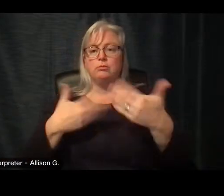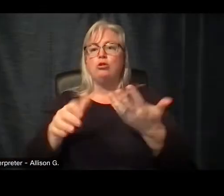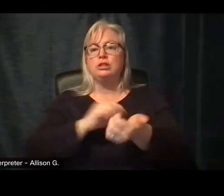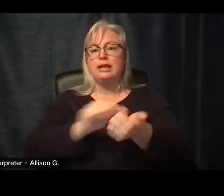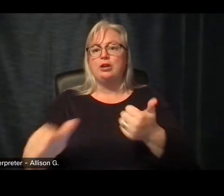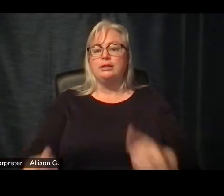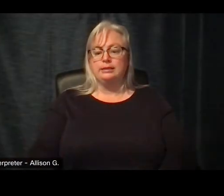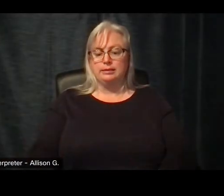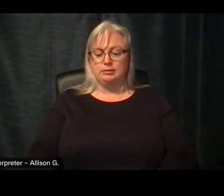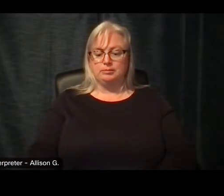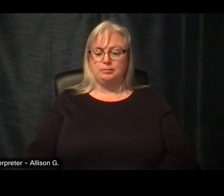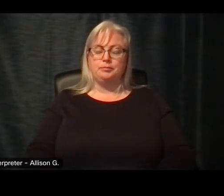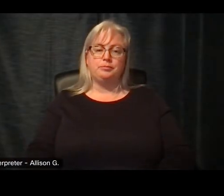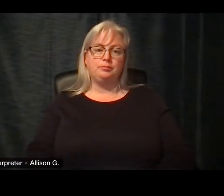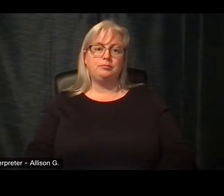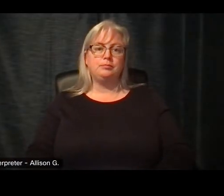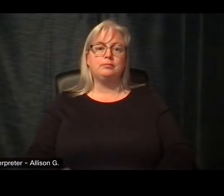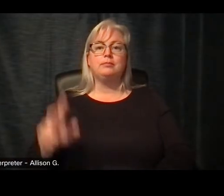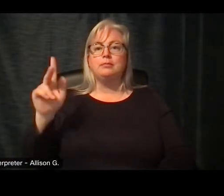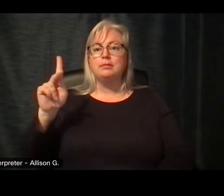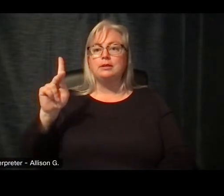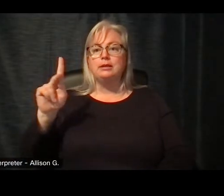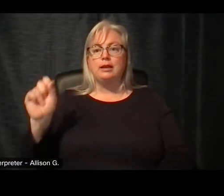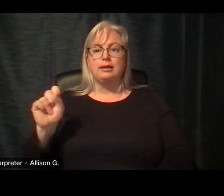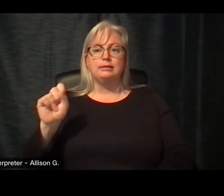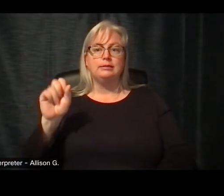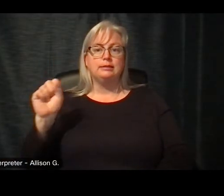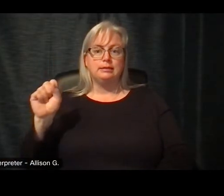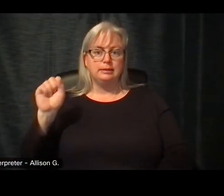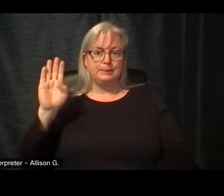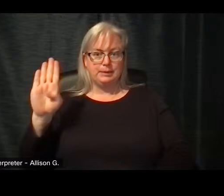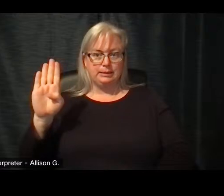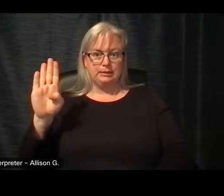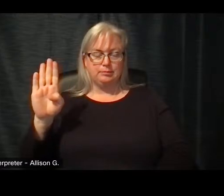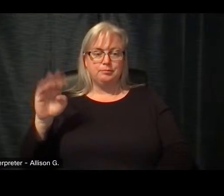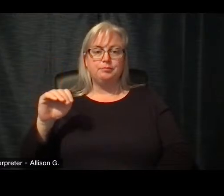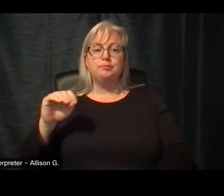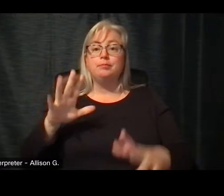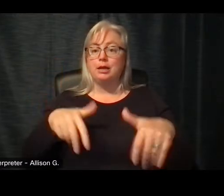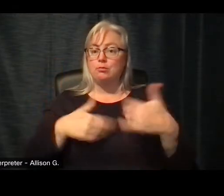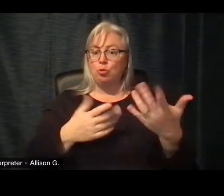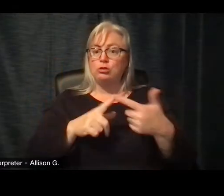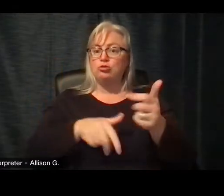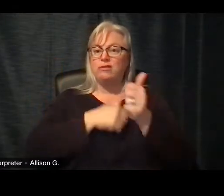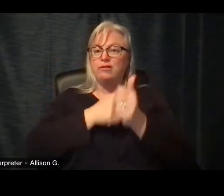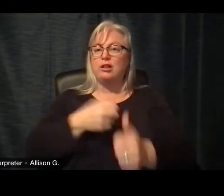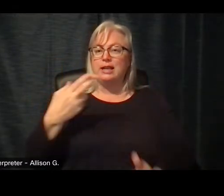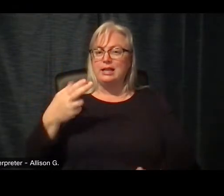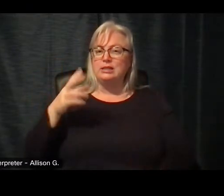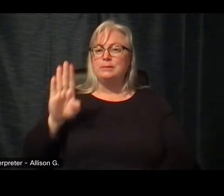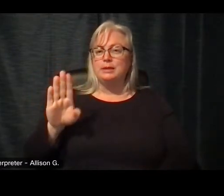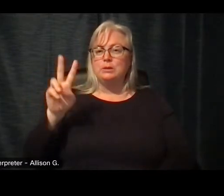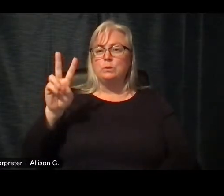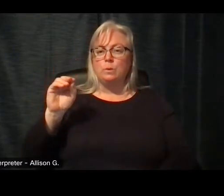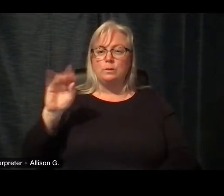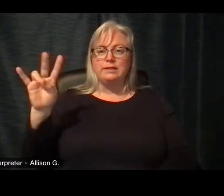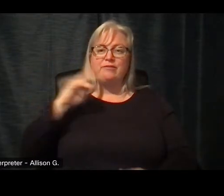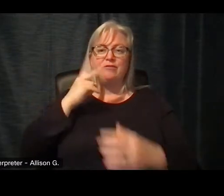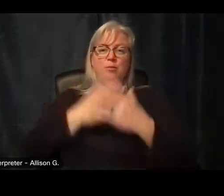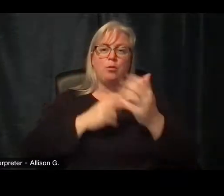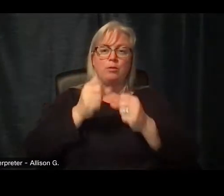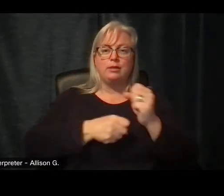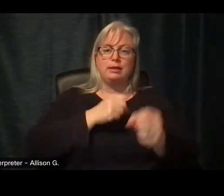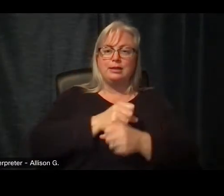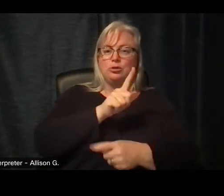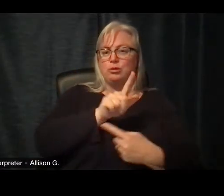carries. Kansas School for the Blind. Make a motion to follow HB 2007 for both